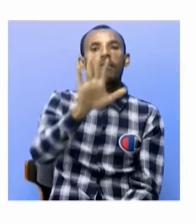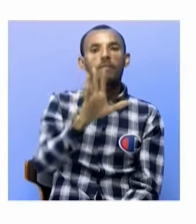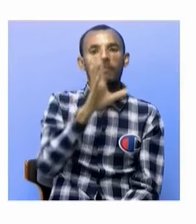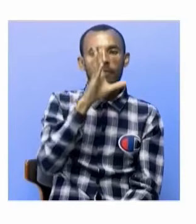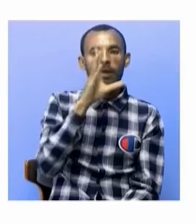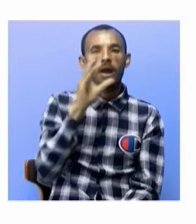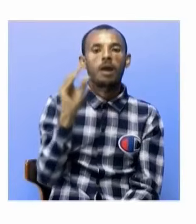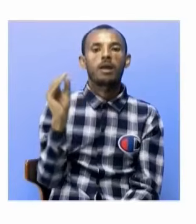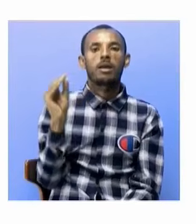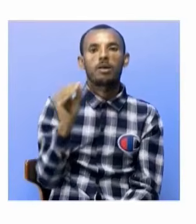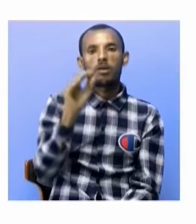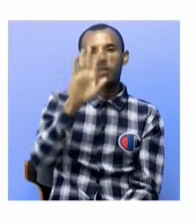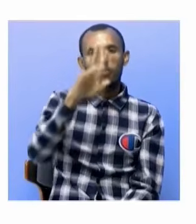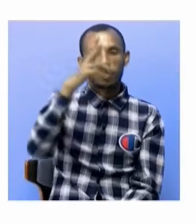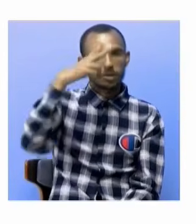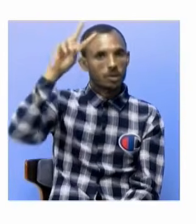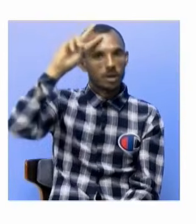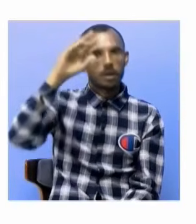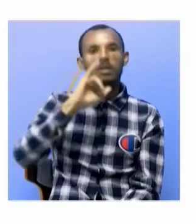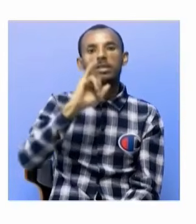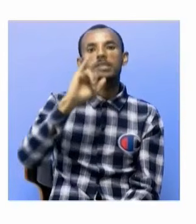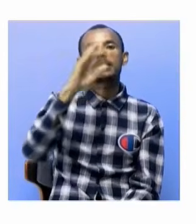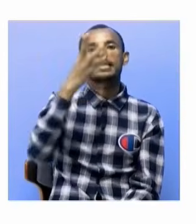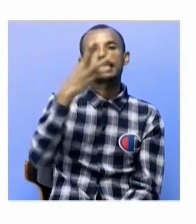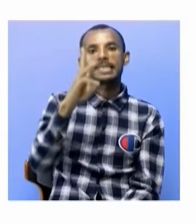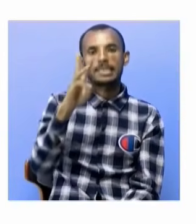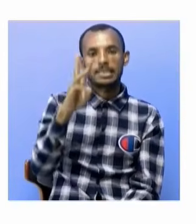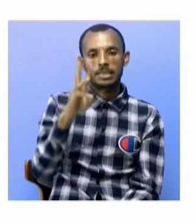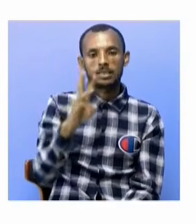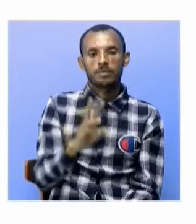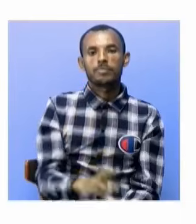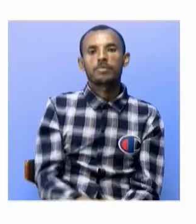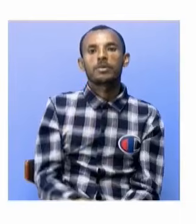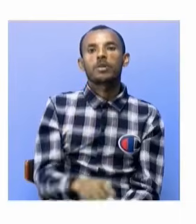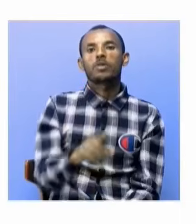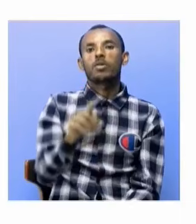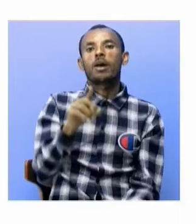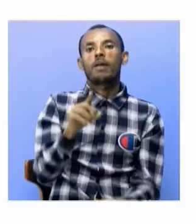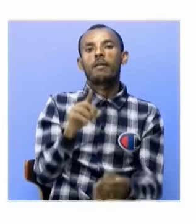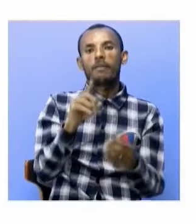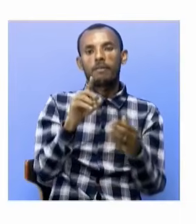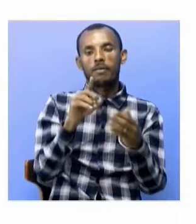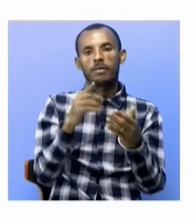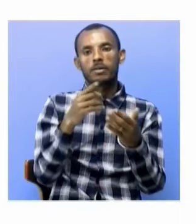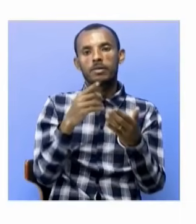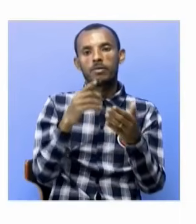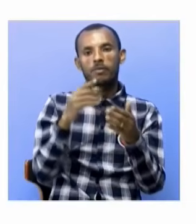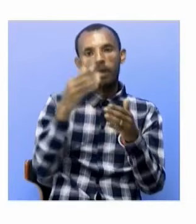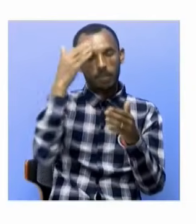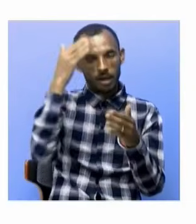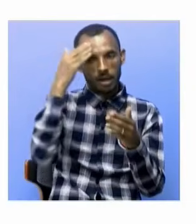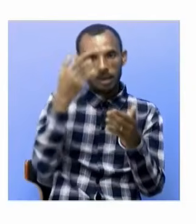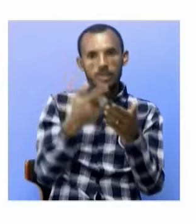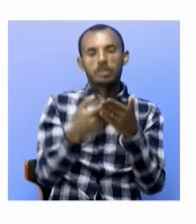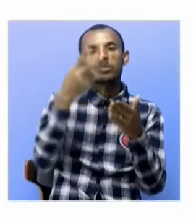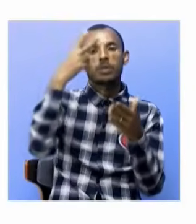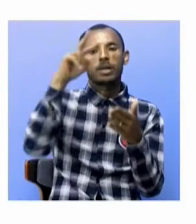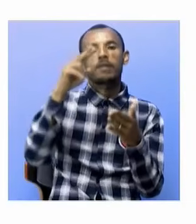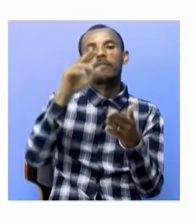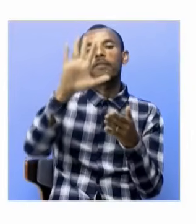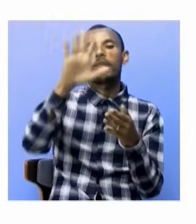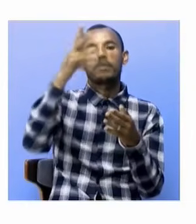and 4 square is 16, okay? You are familiar with squaring, so definitely 5 square